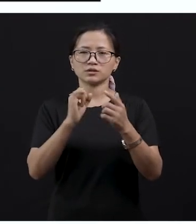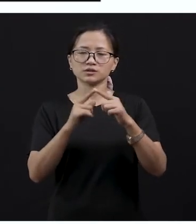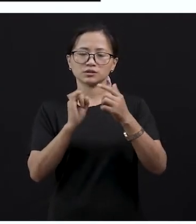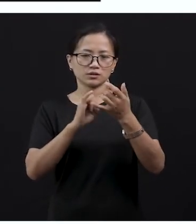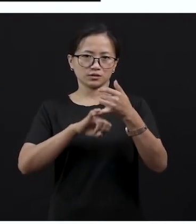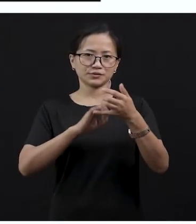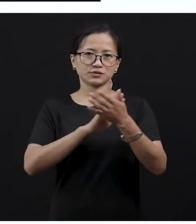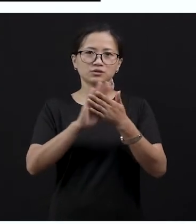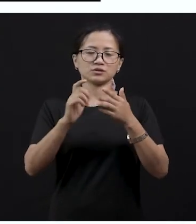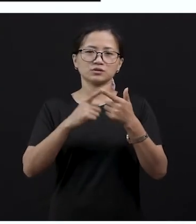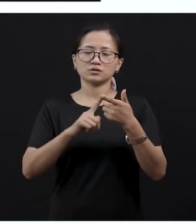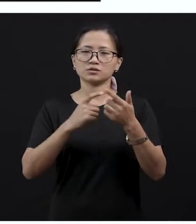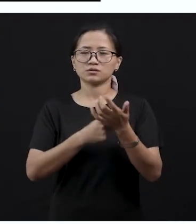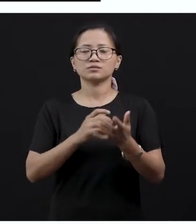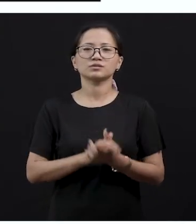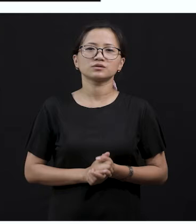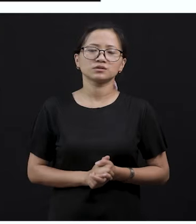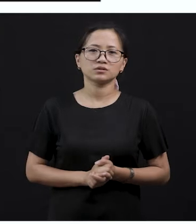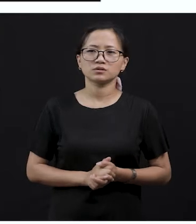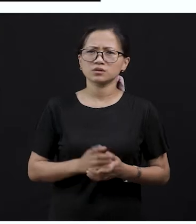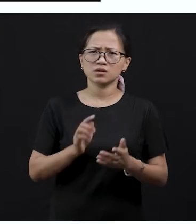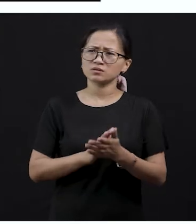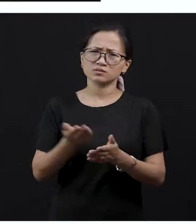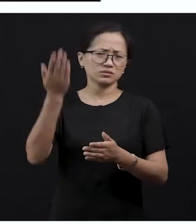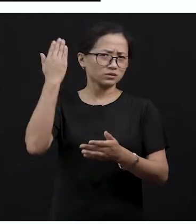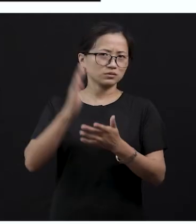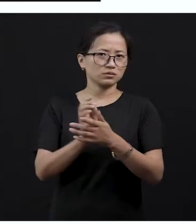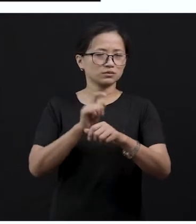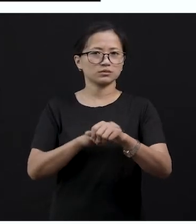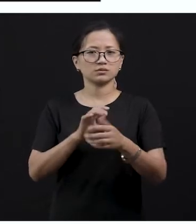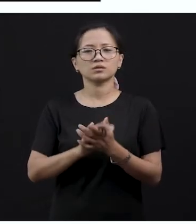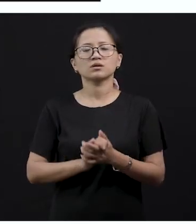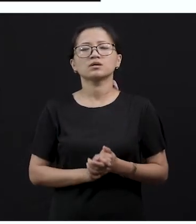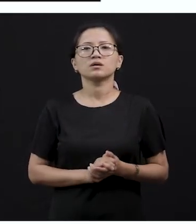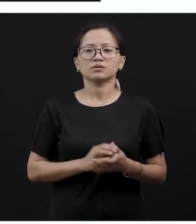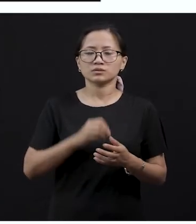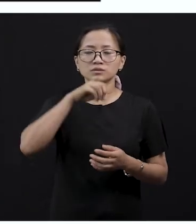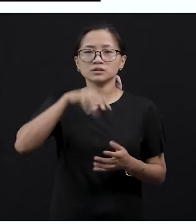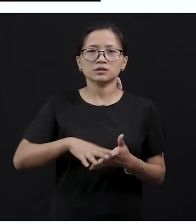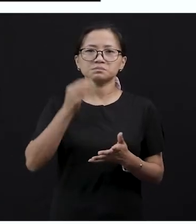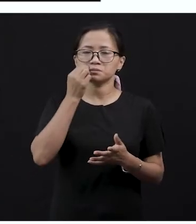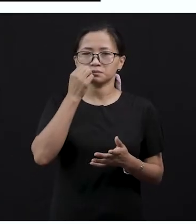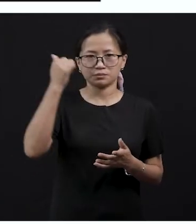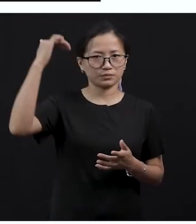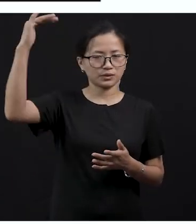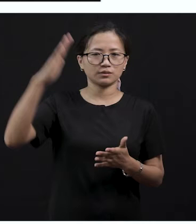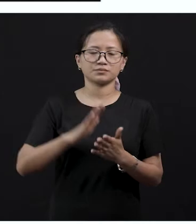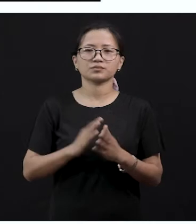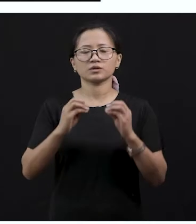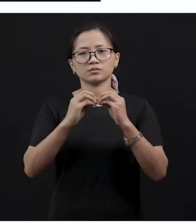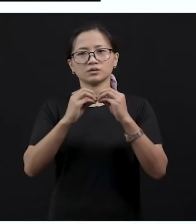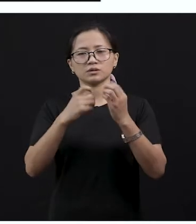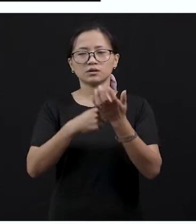to the story. So those times when Raja Ram Mohan Roy was a young man, the Britishers were